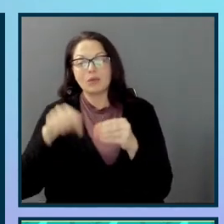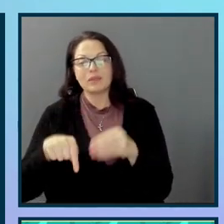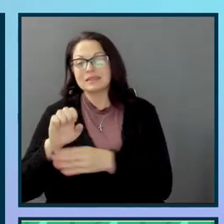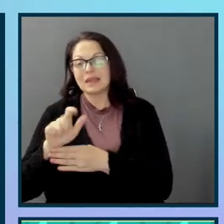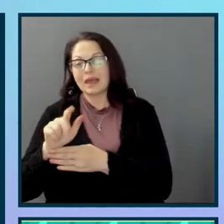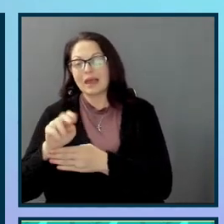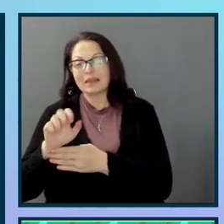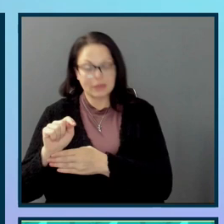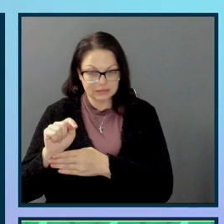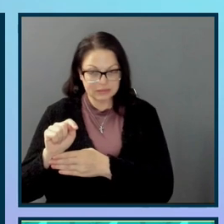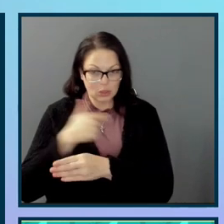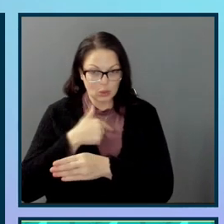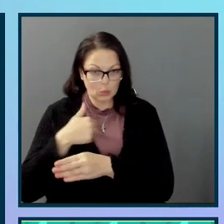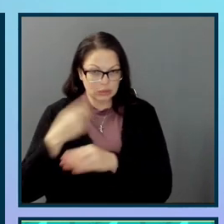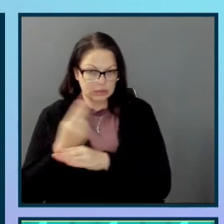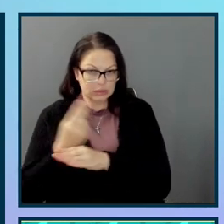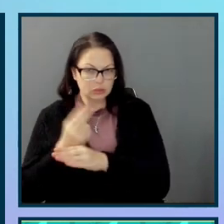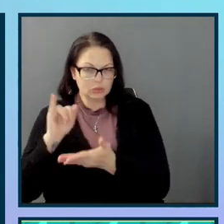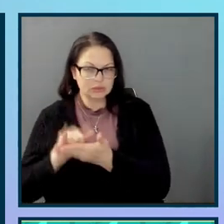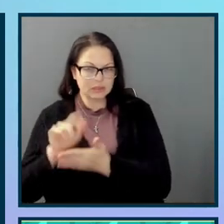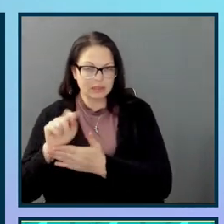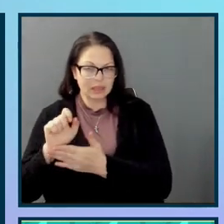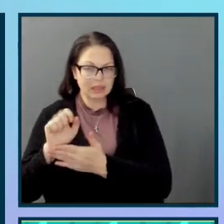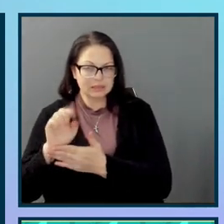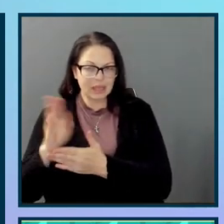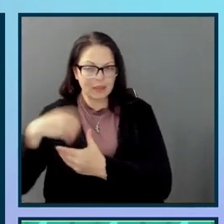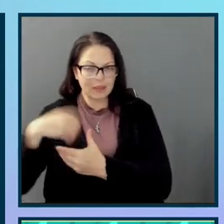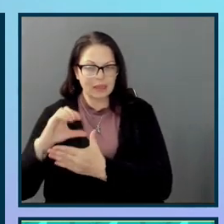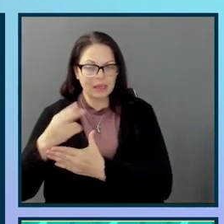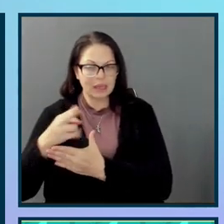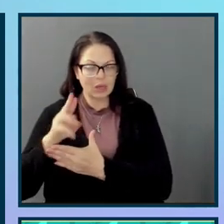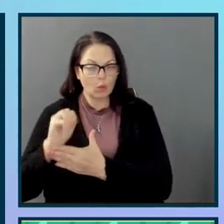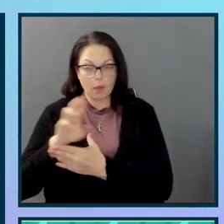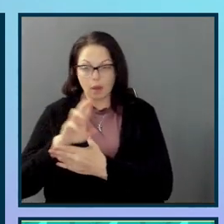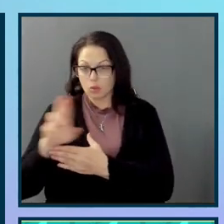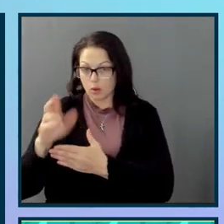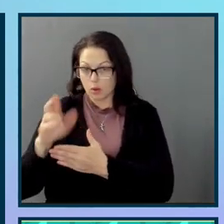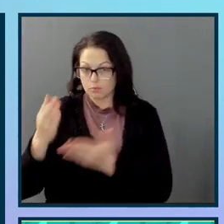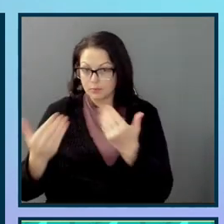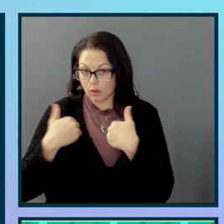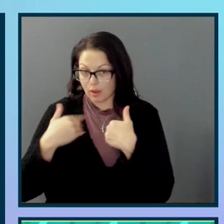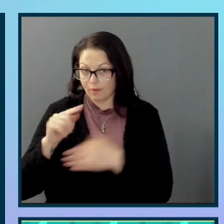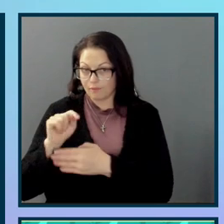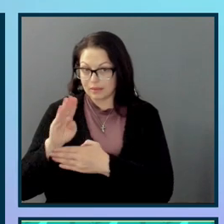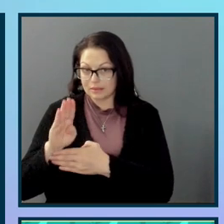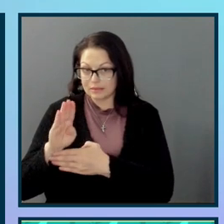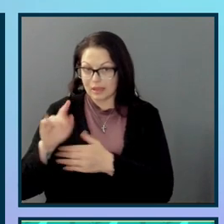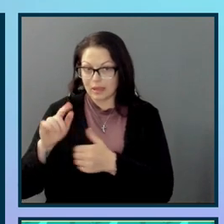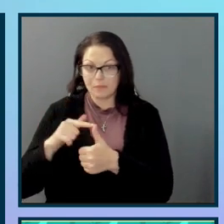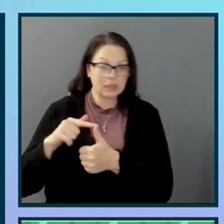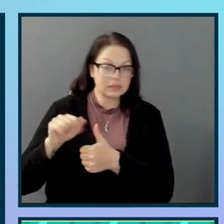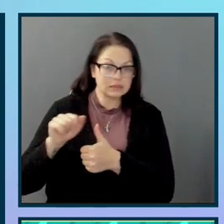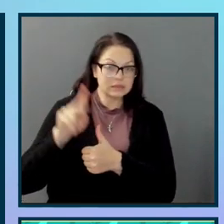use the accessibility tab in Chrome for that. On the right-hand side, you might have the tabs styles, computer layout, and